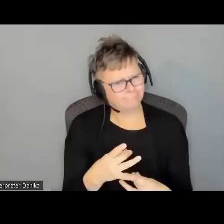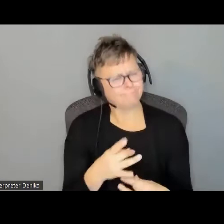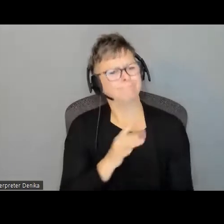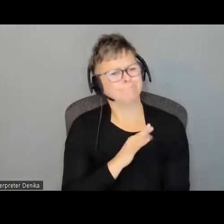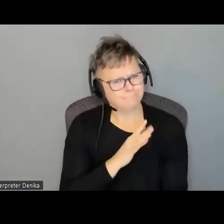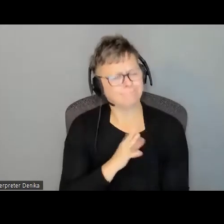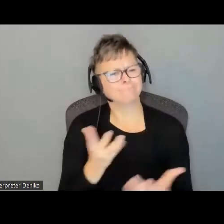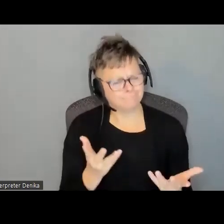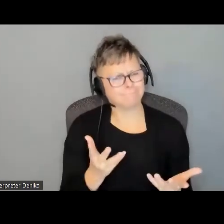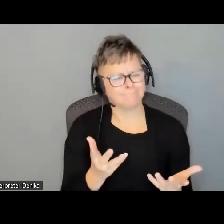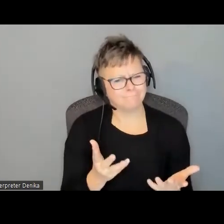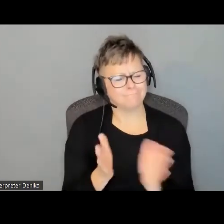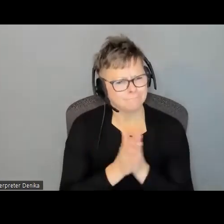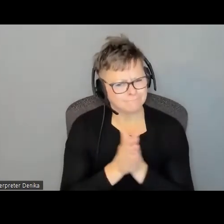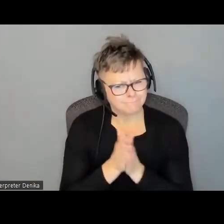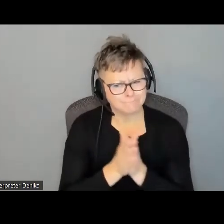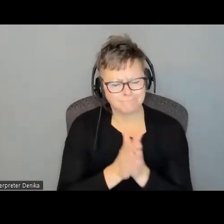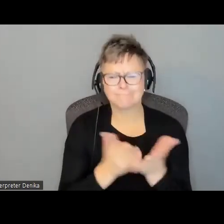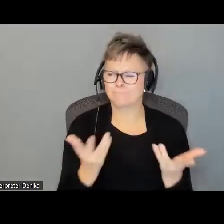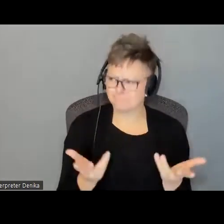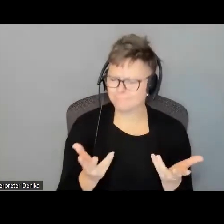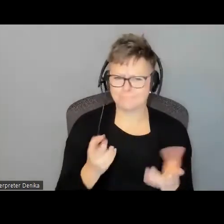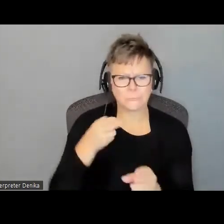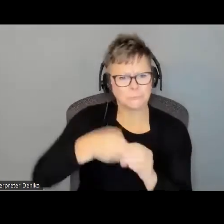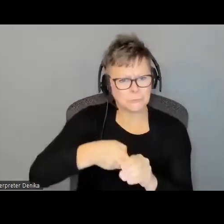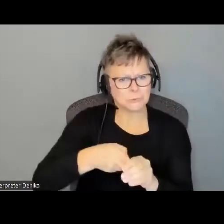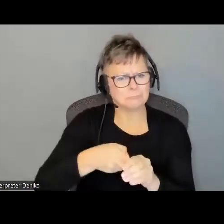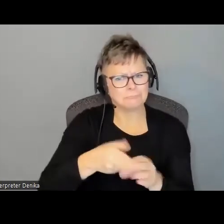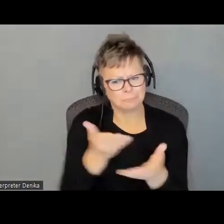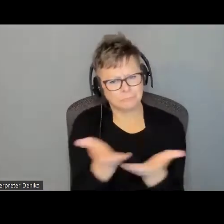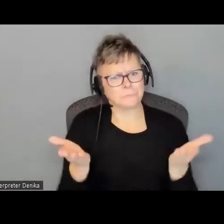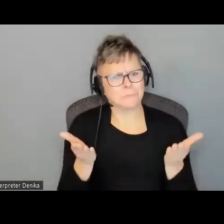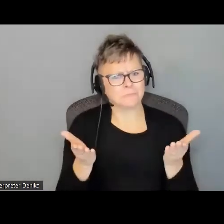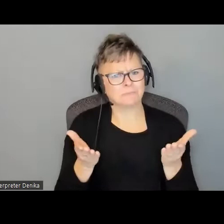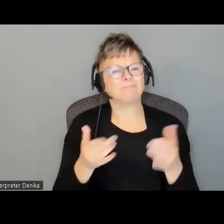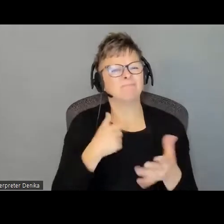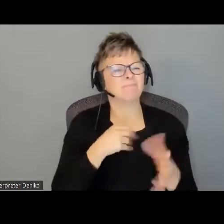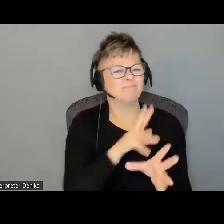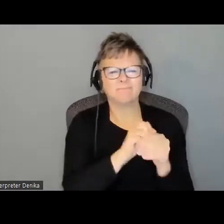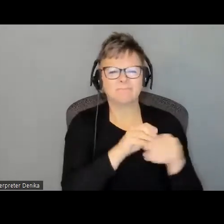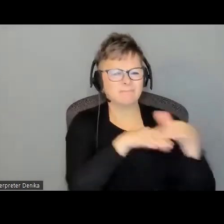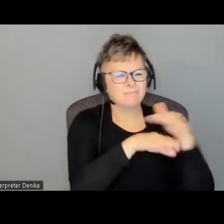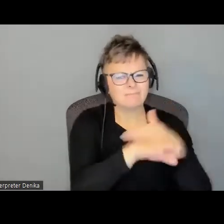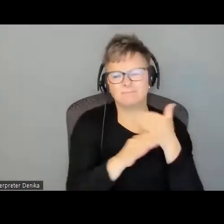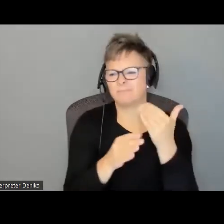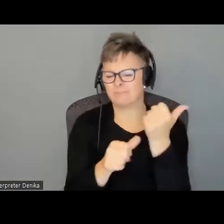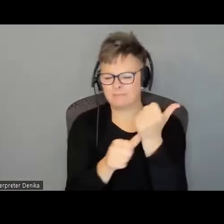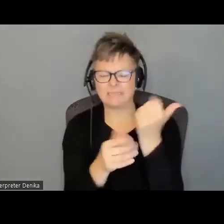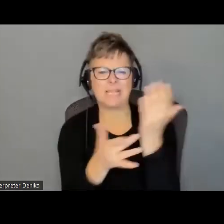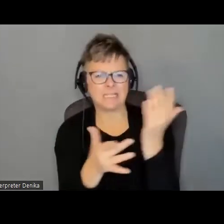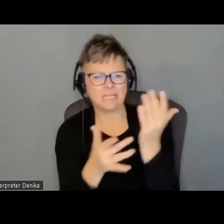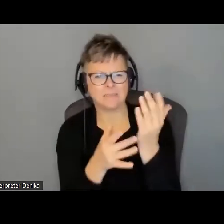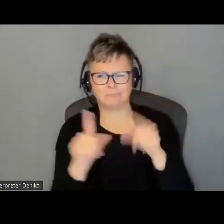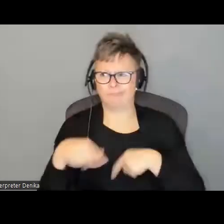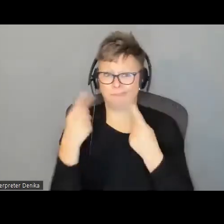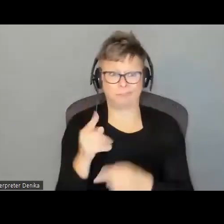you, with our panelists. I've worked in the area of accessibility and assistive technology for the best part of 40 years. But